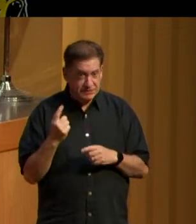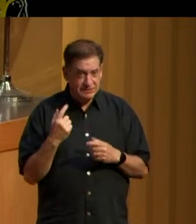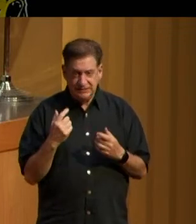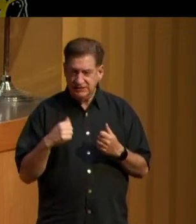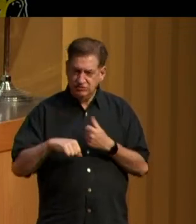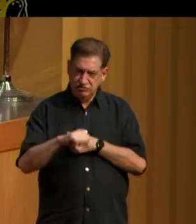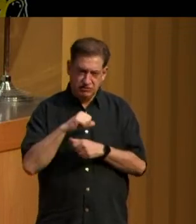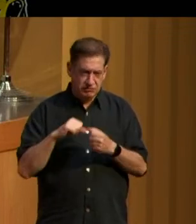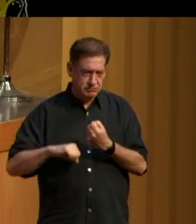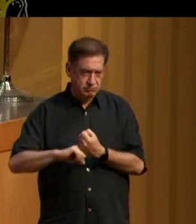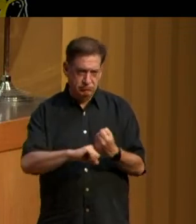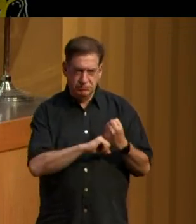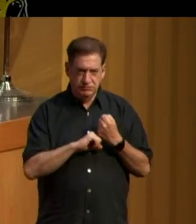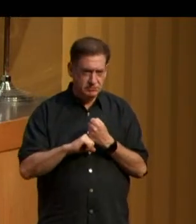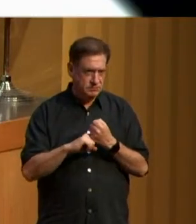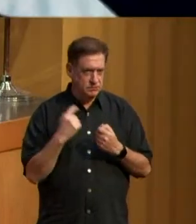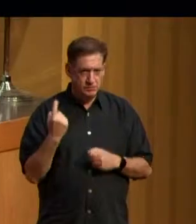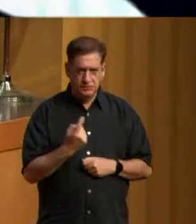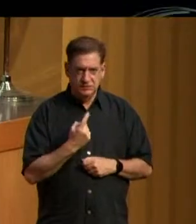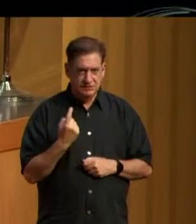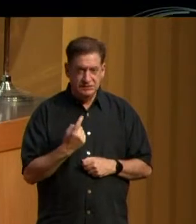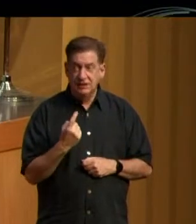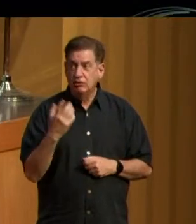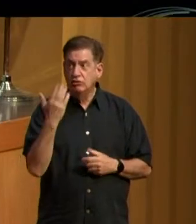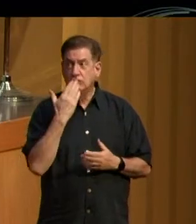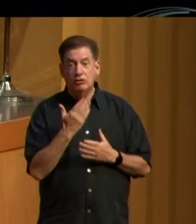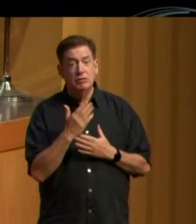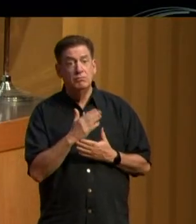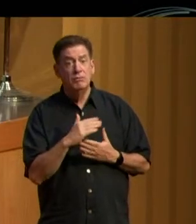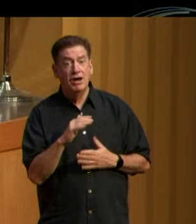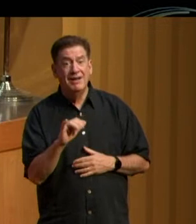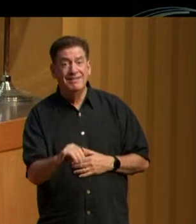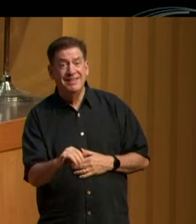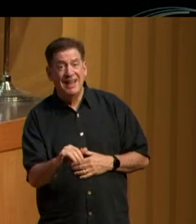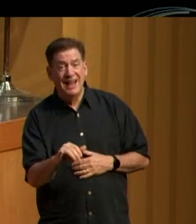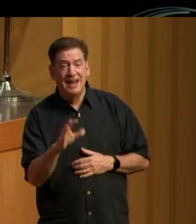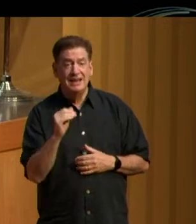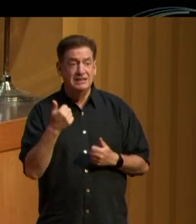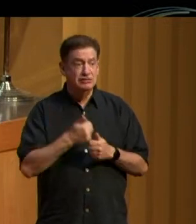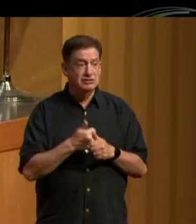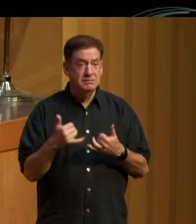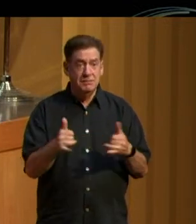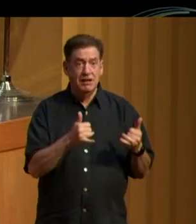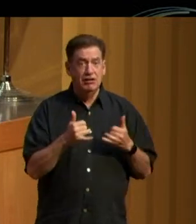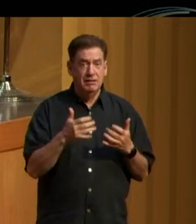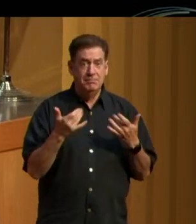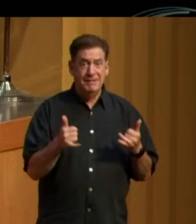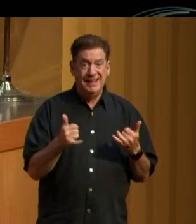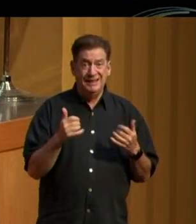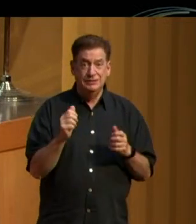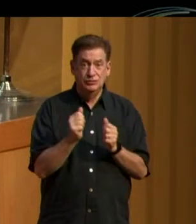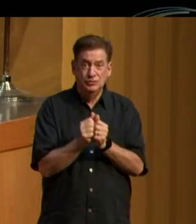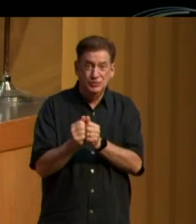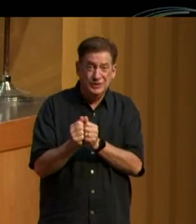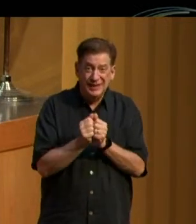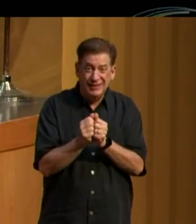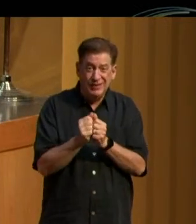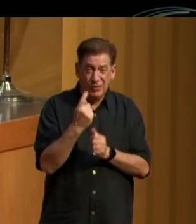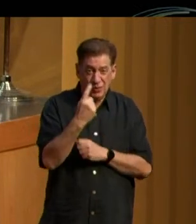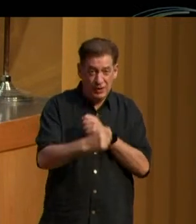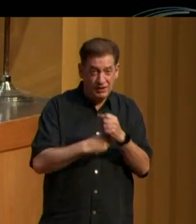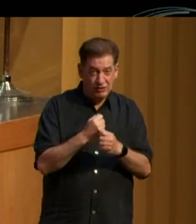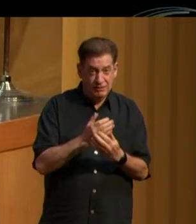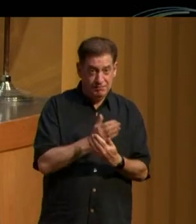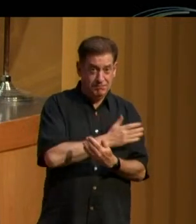other's backs when it came down to it. The good part about that is that these players played together for a year before